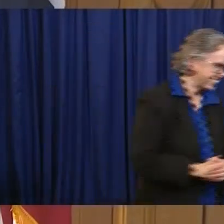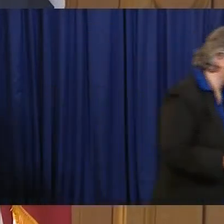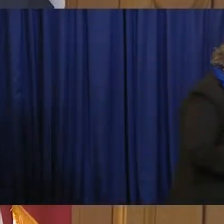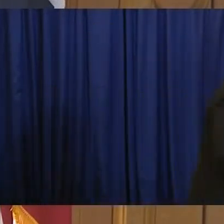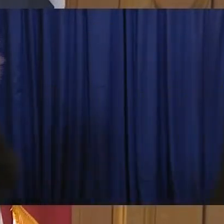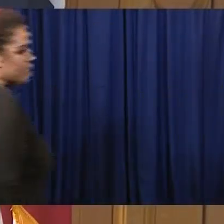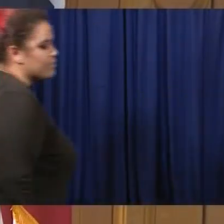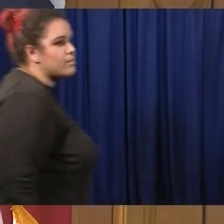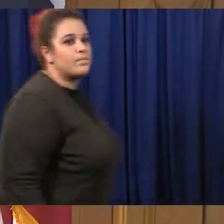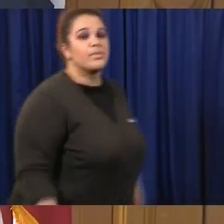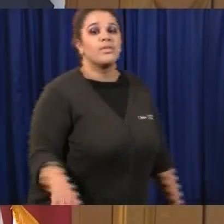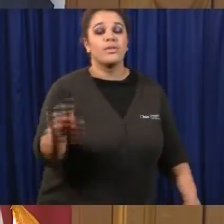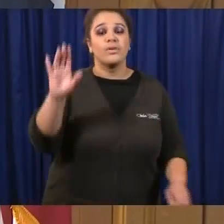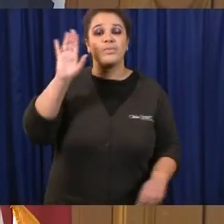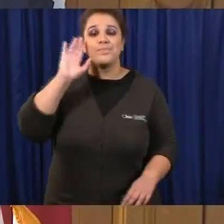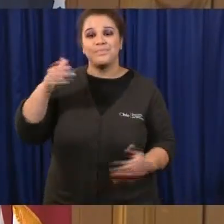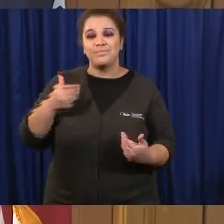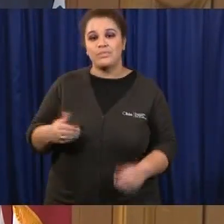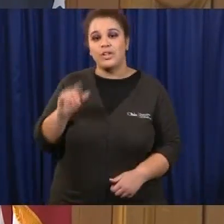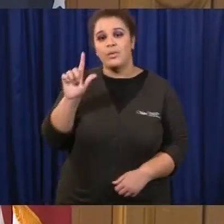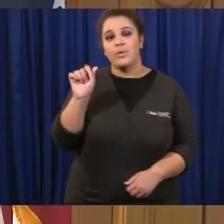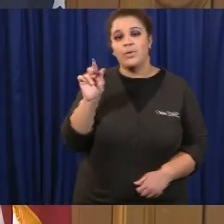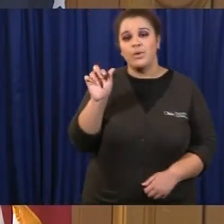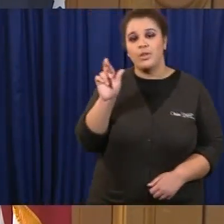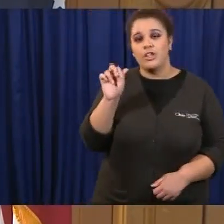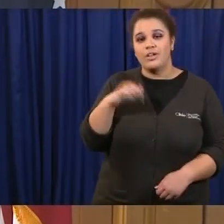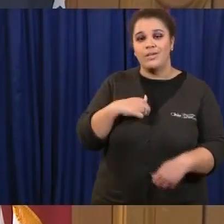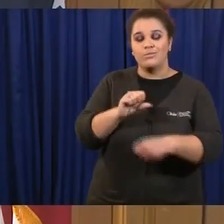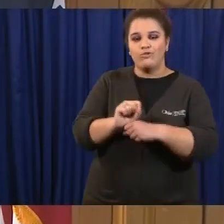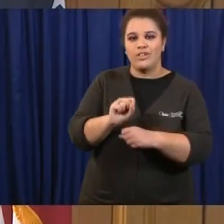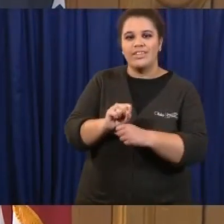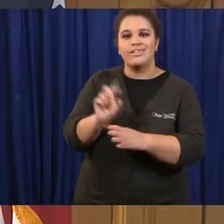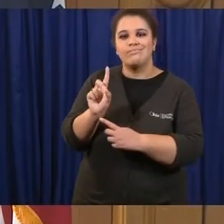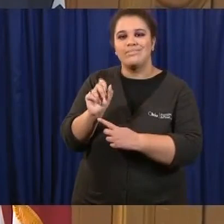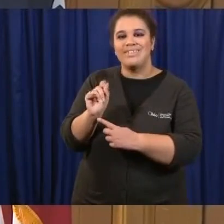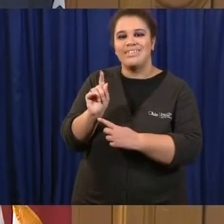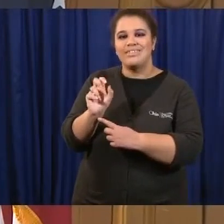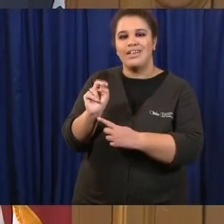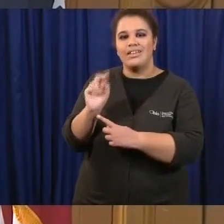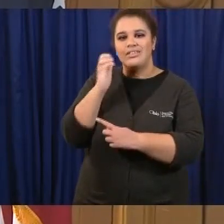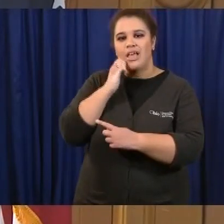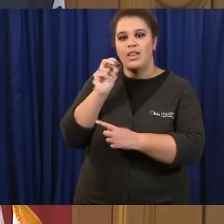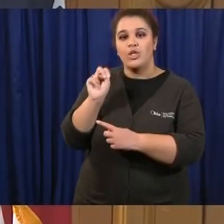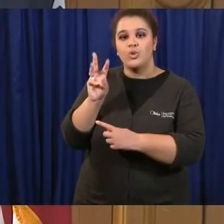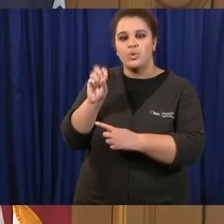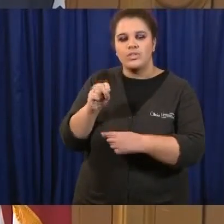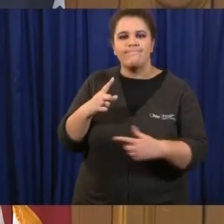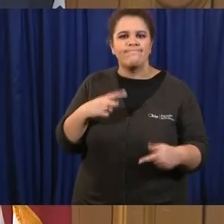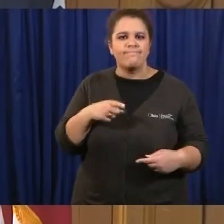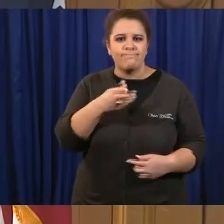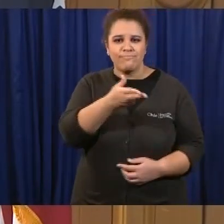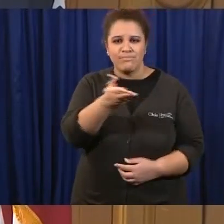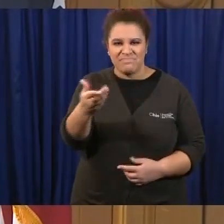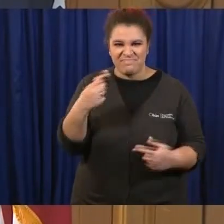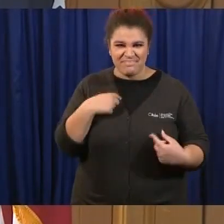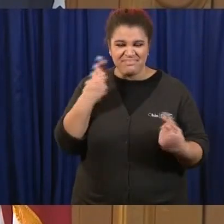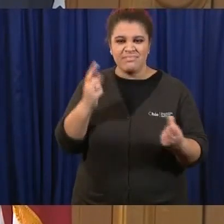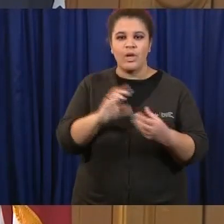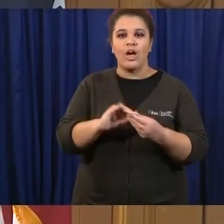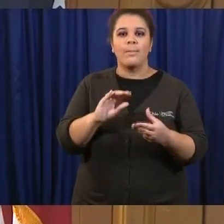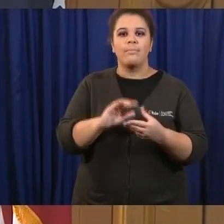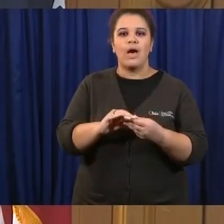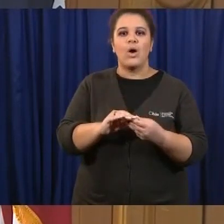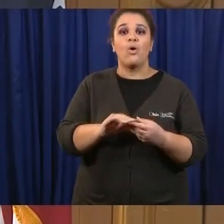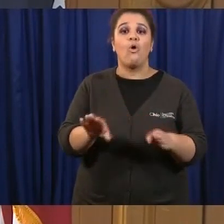kind of describing how a slow reopening might look and how it's going to be different. Governor or